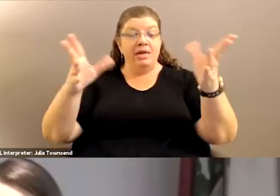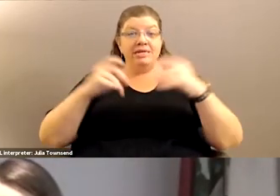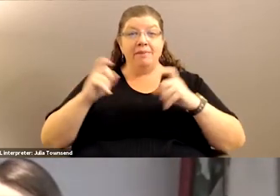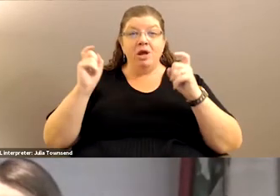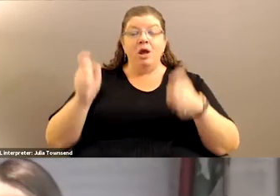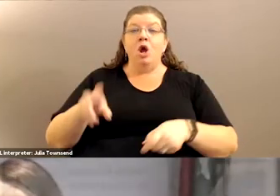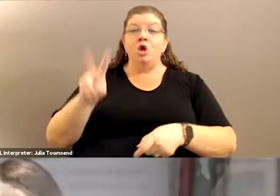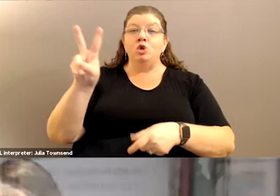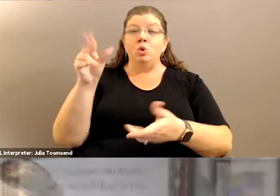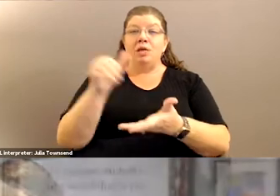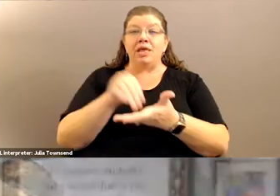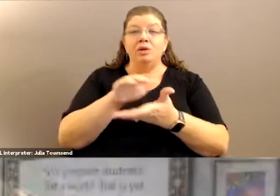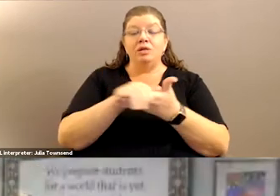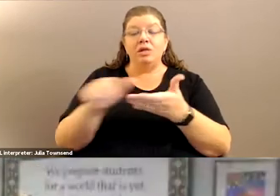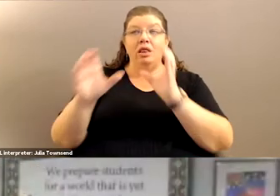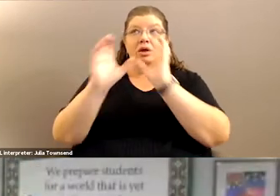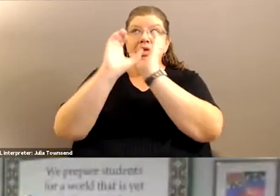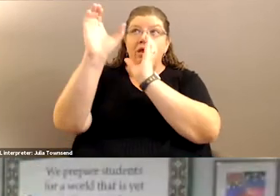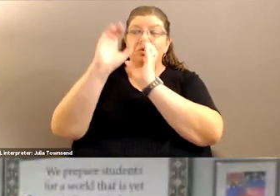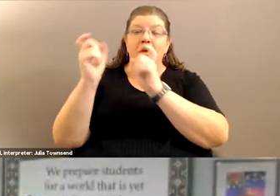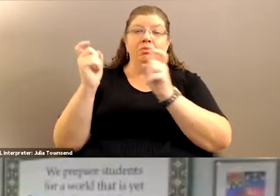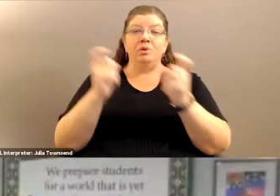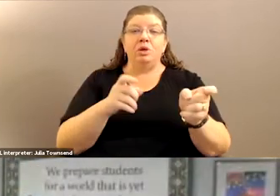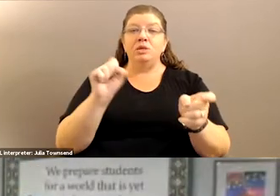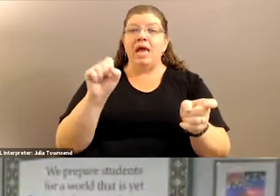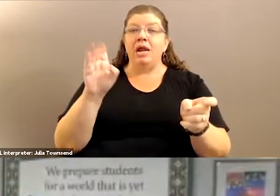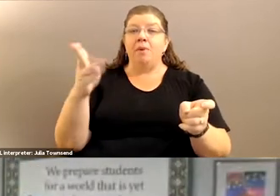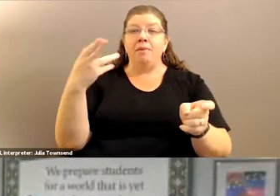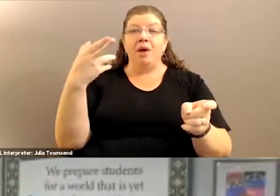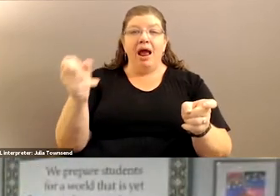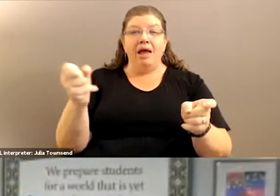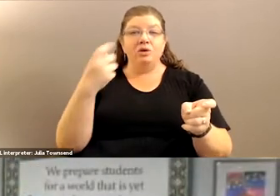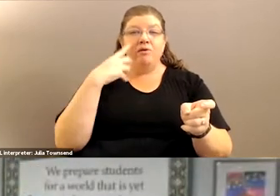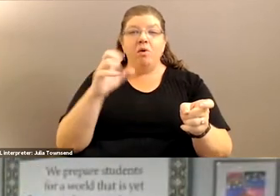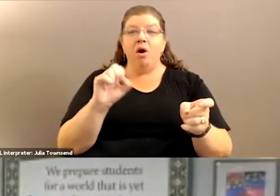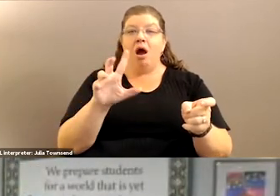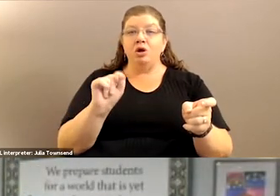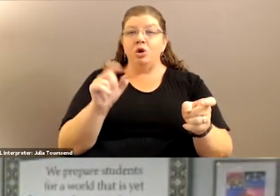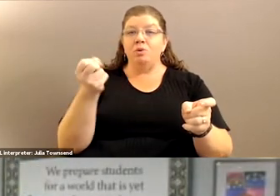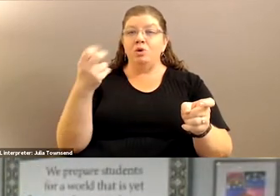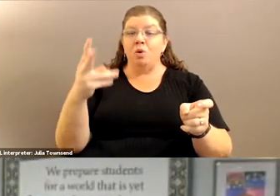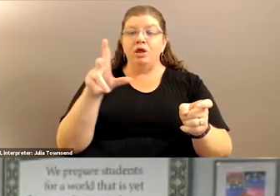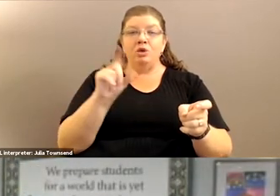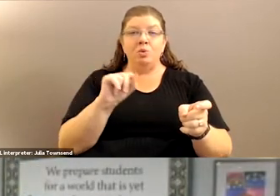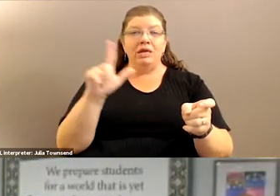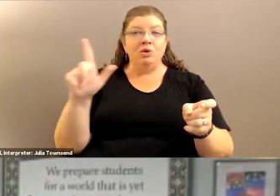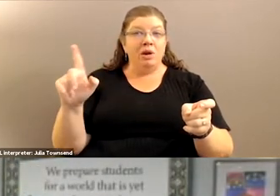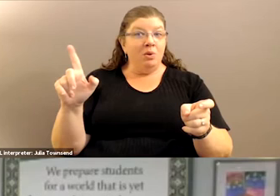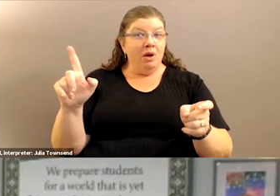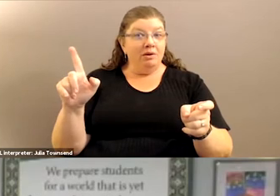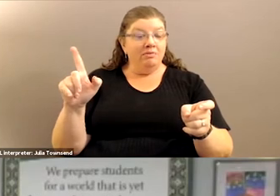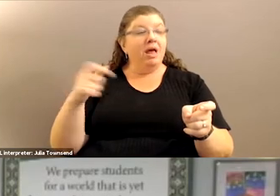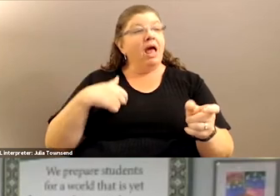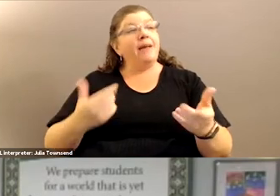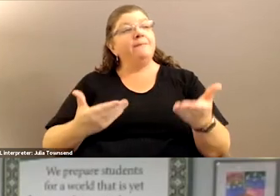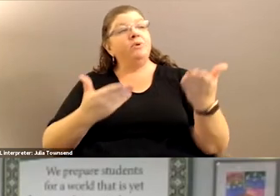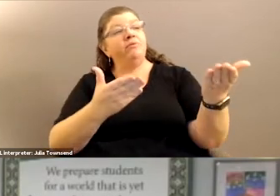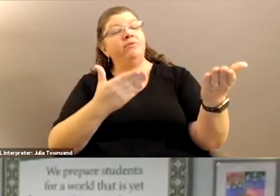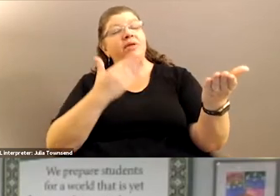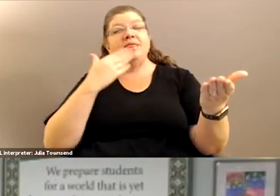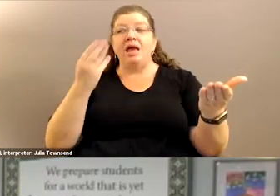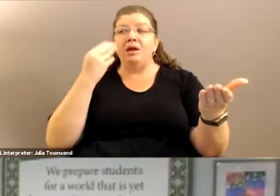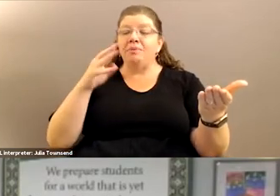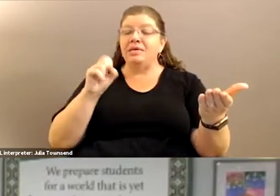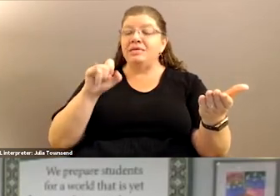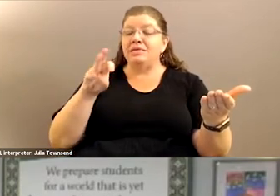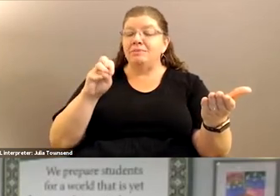a two thousand dollar telescope to santa barbara high school for october twelfth two thousand twenty one so mood thank you miss sims